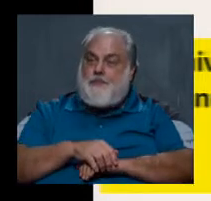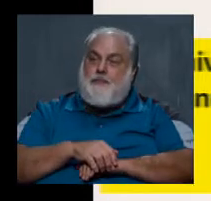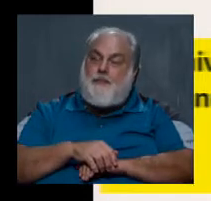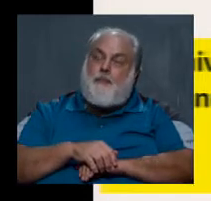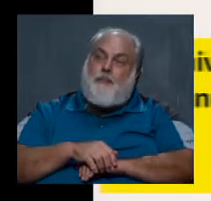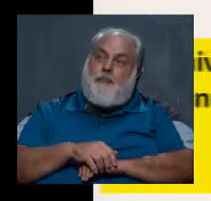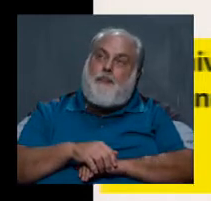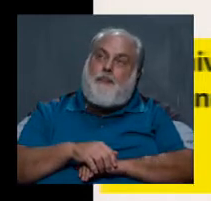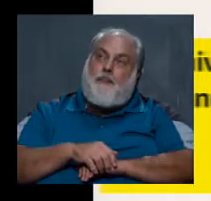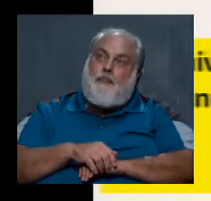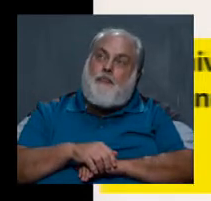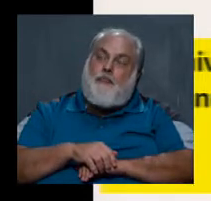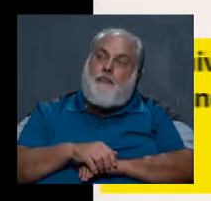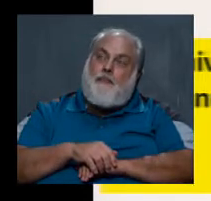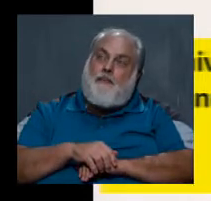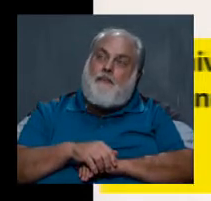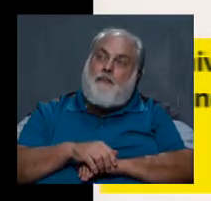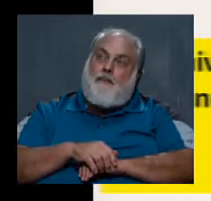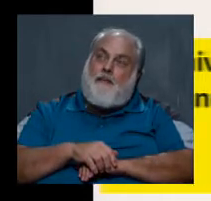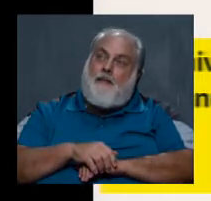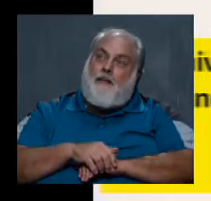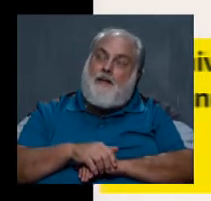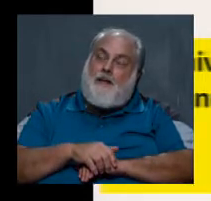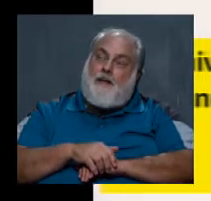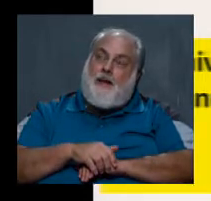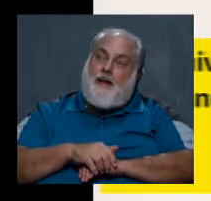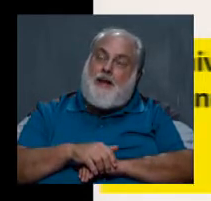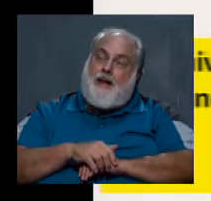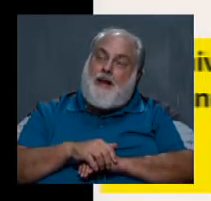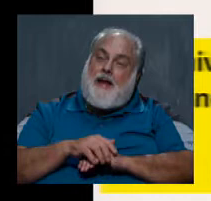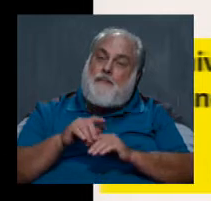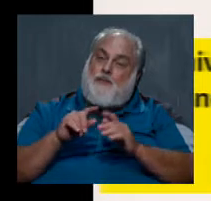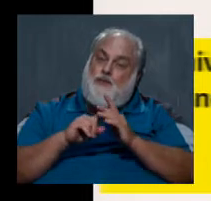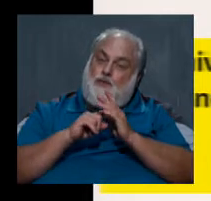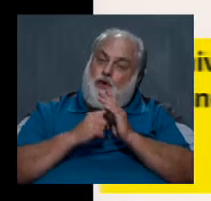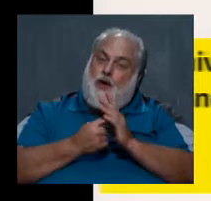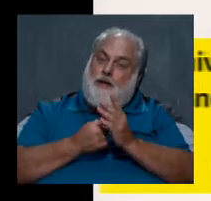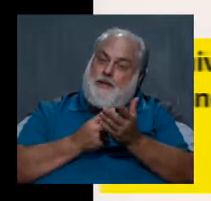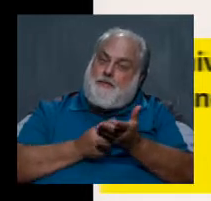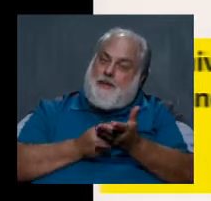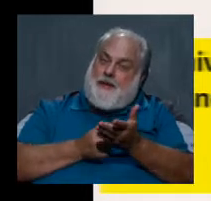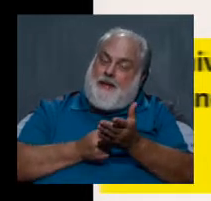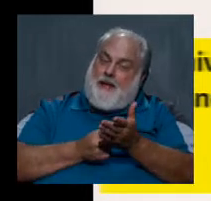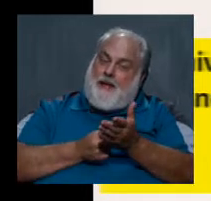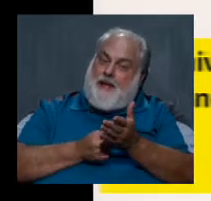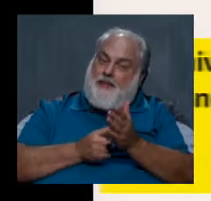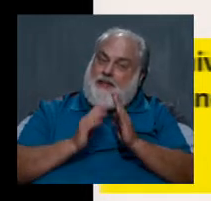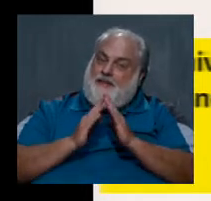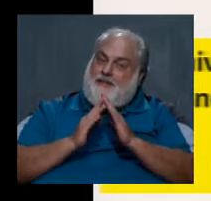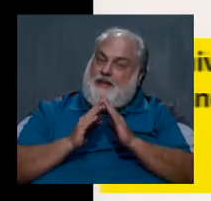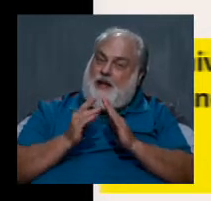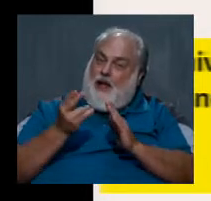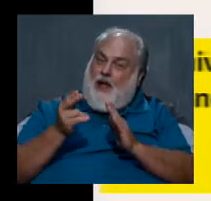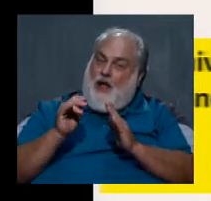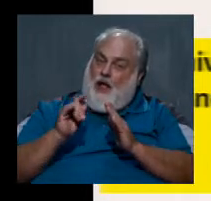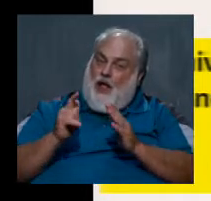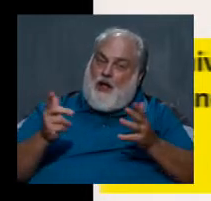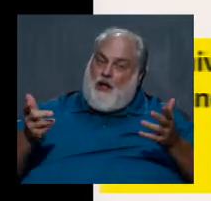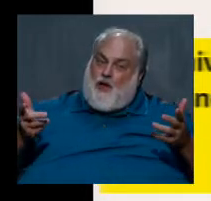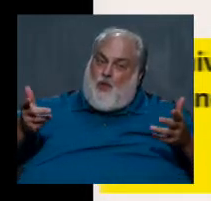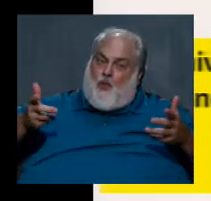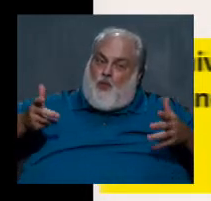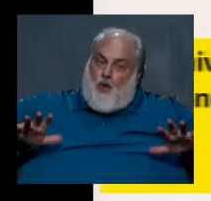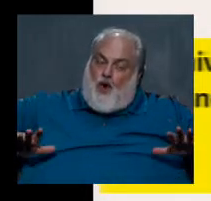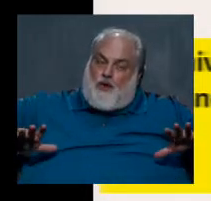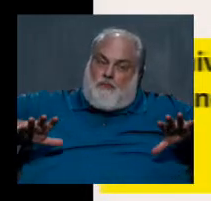And, you know, I'm starting a conversation heart-to-heart because I don't think the leadership in City Hall really wants to own this.